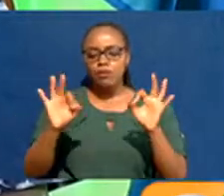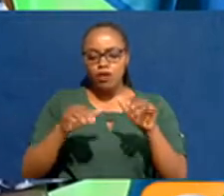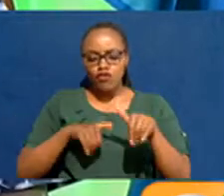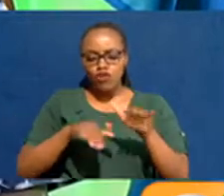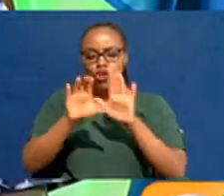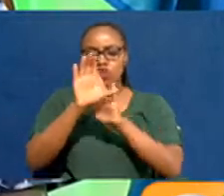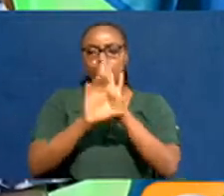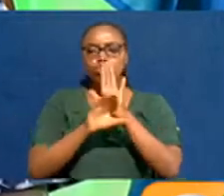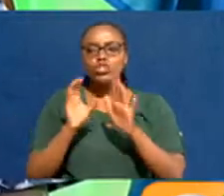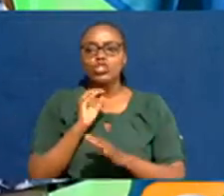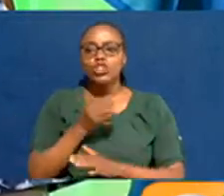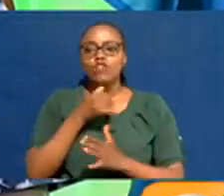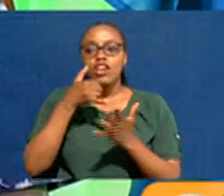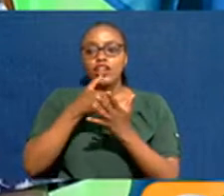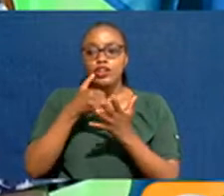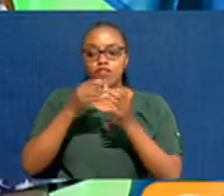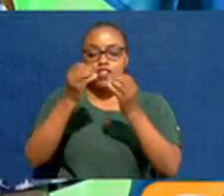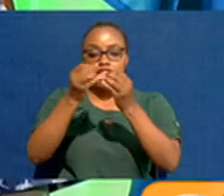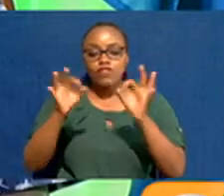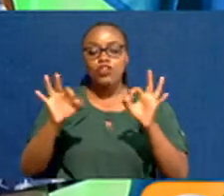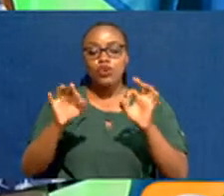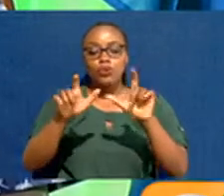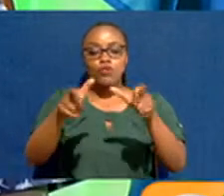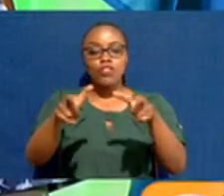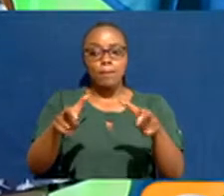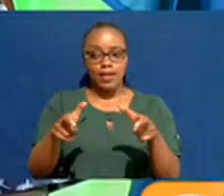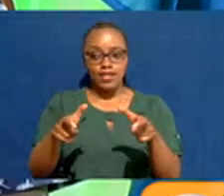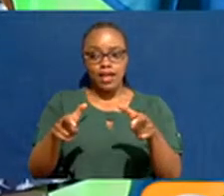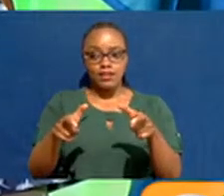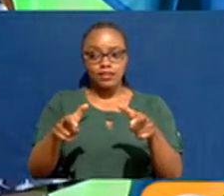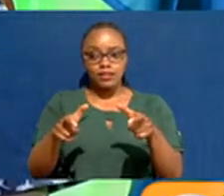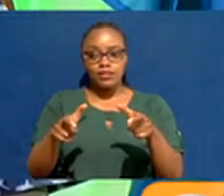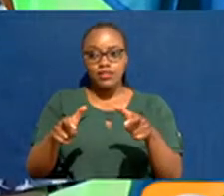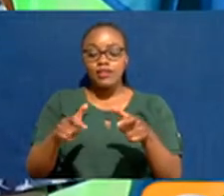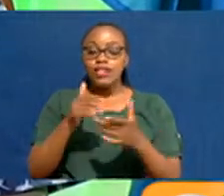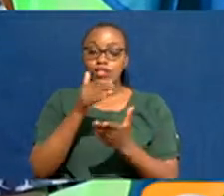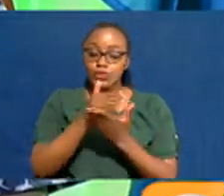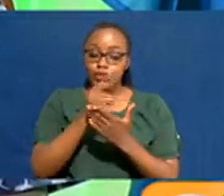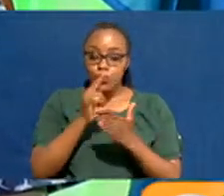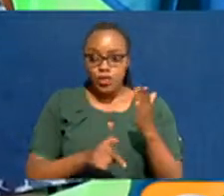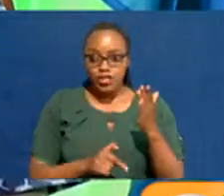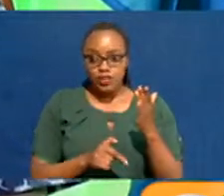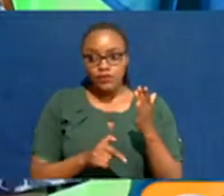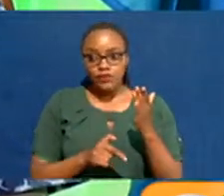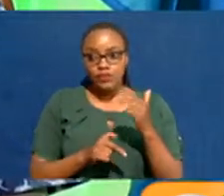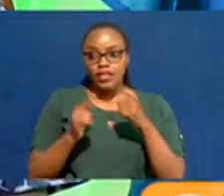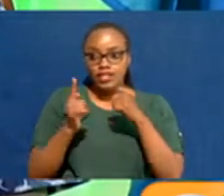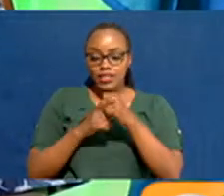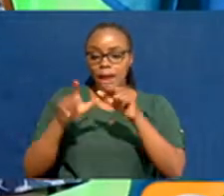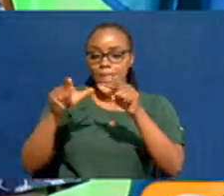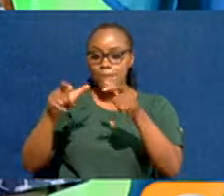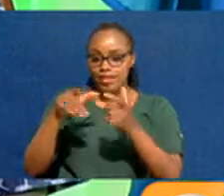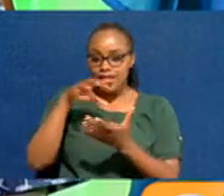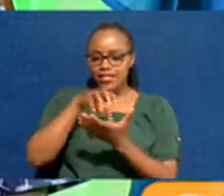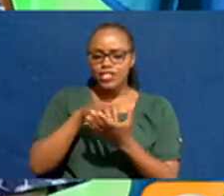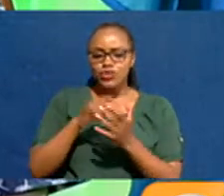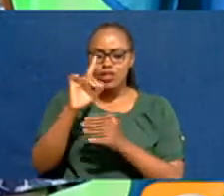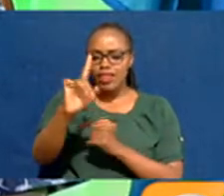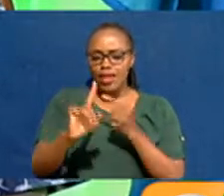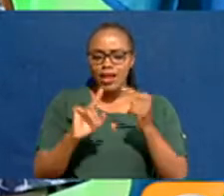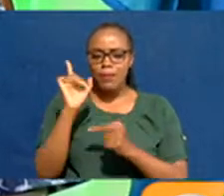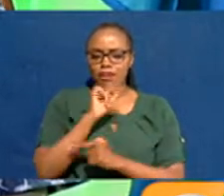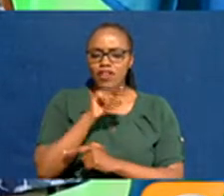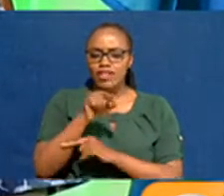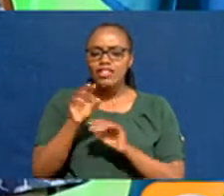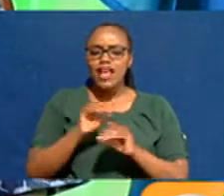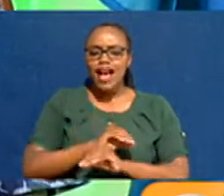constitution, including the freedom of the press. The fact that six media stations are here is a